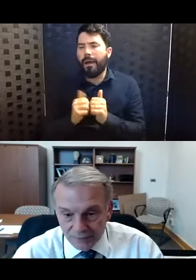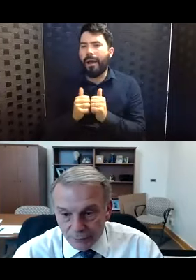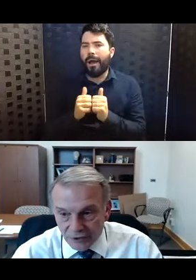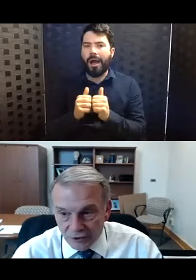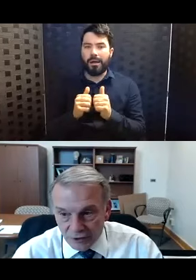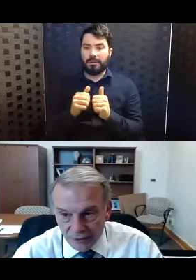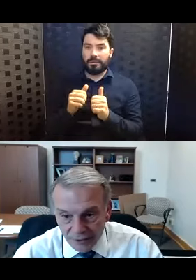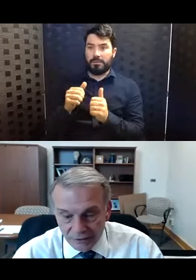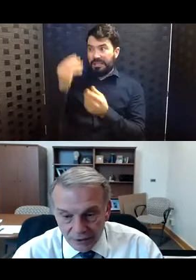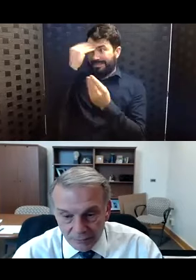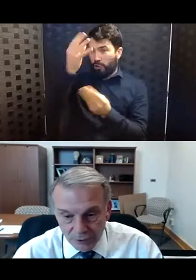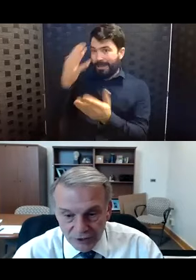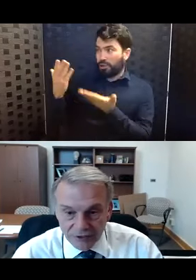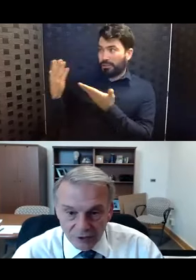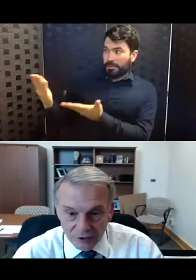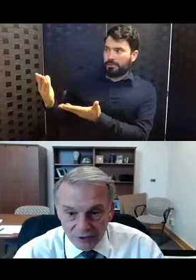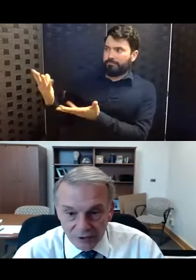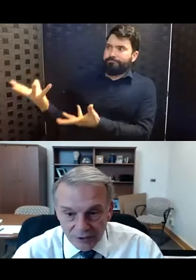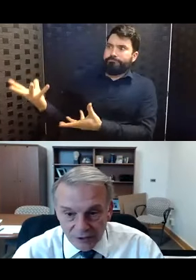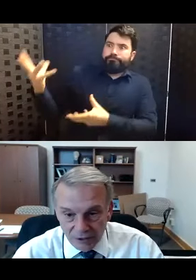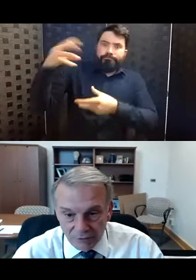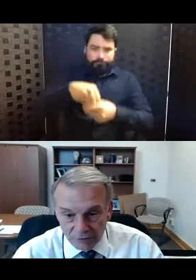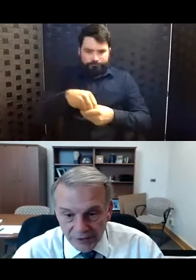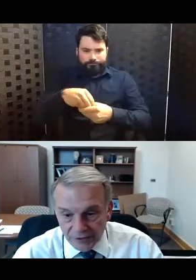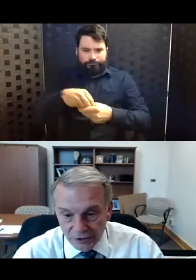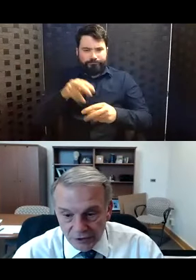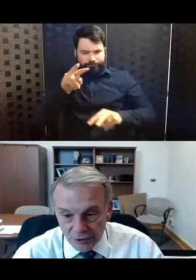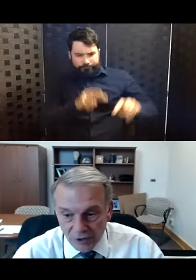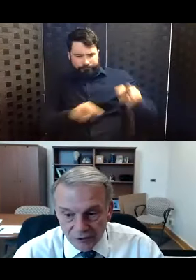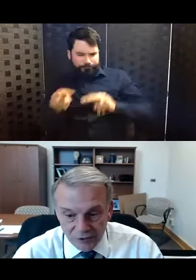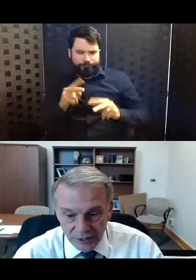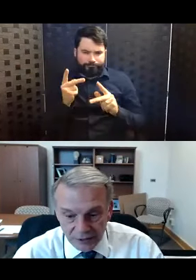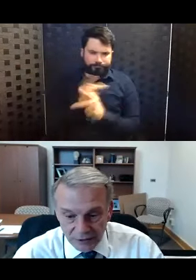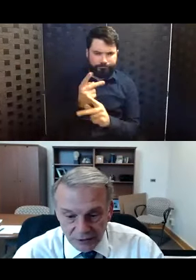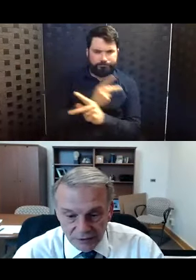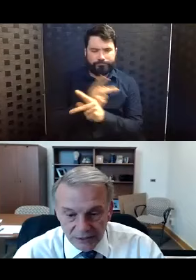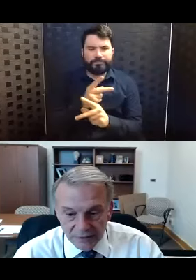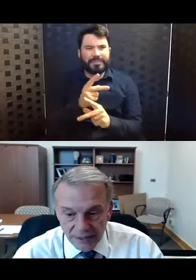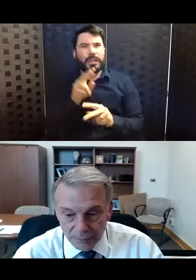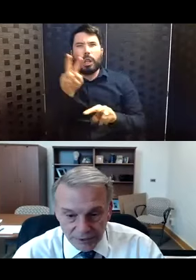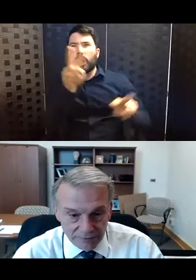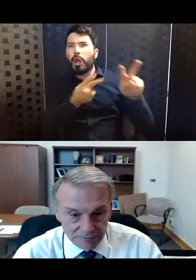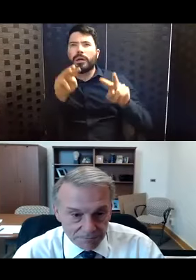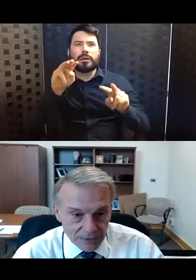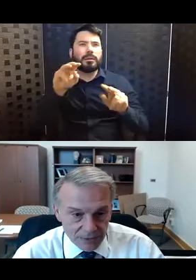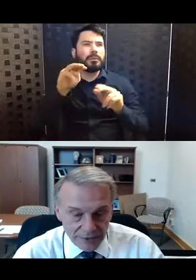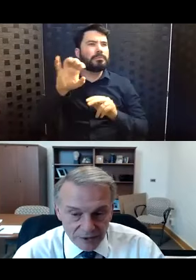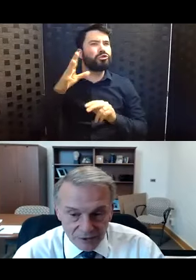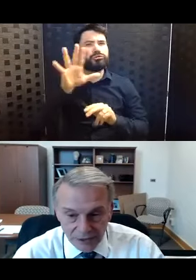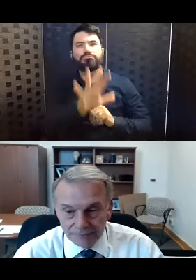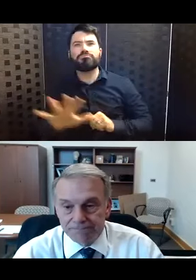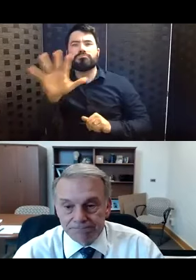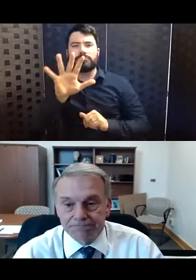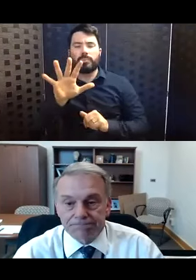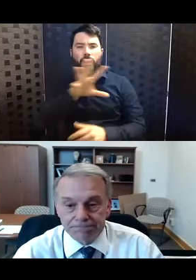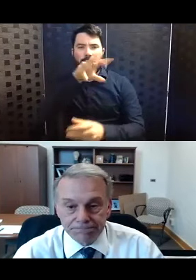this information and projections of activity across the state in that plan. Next